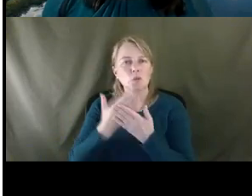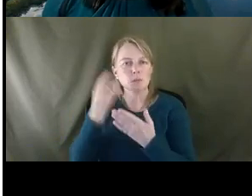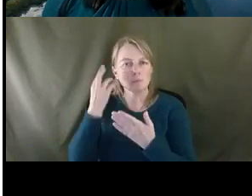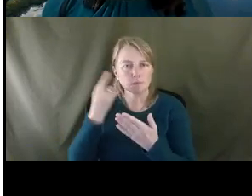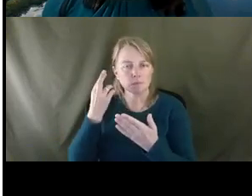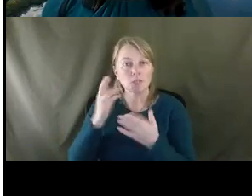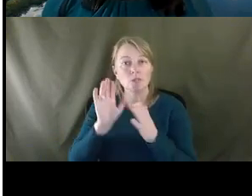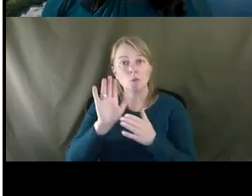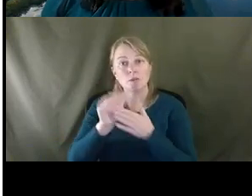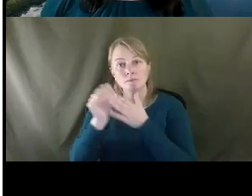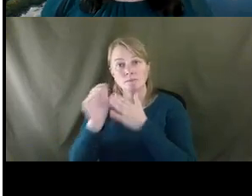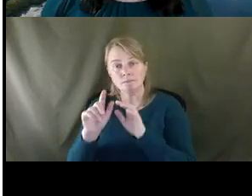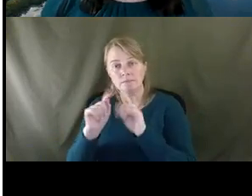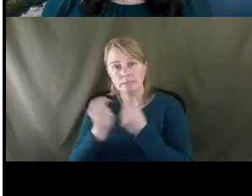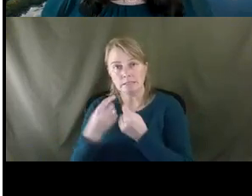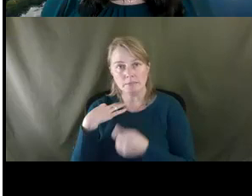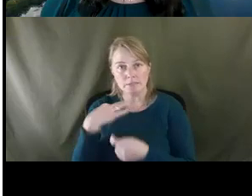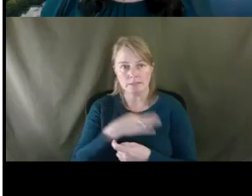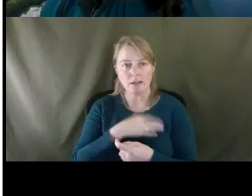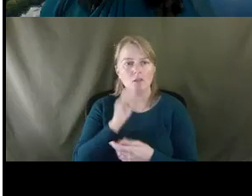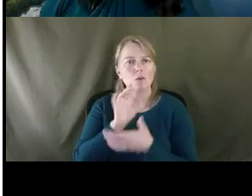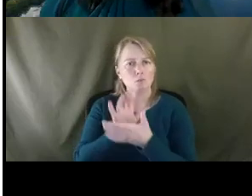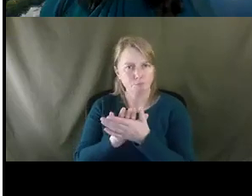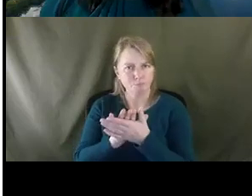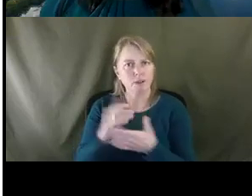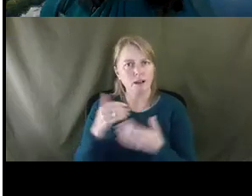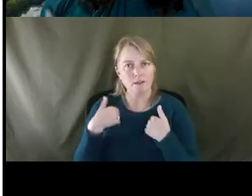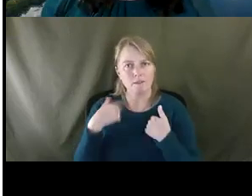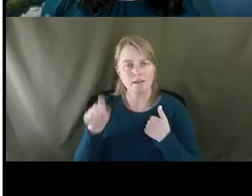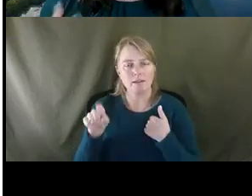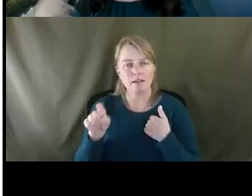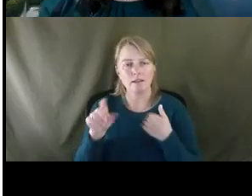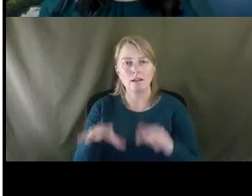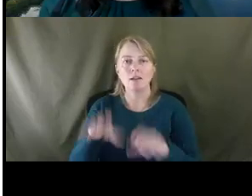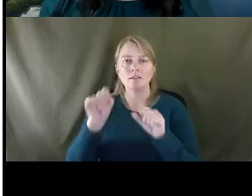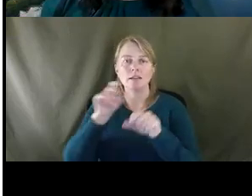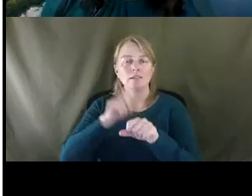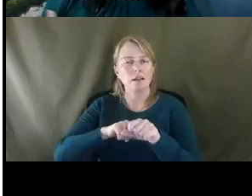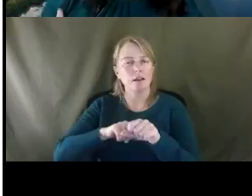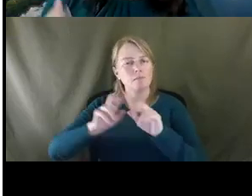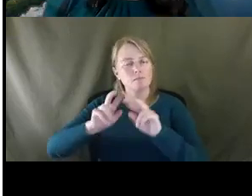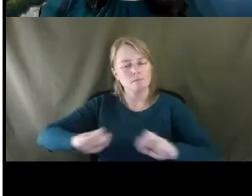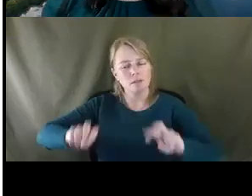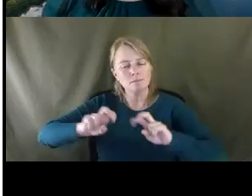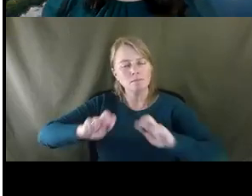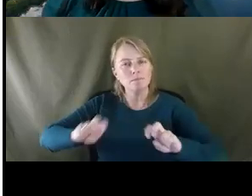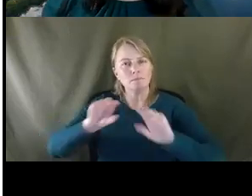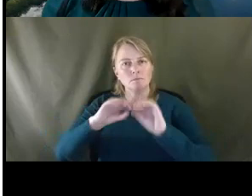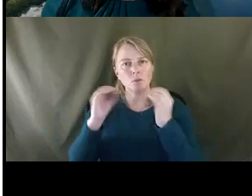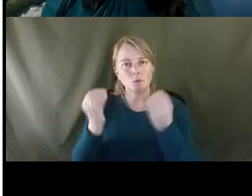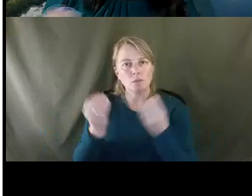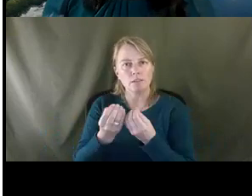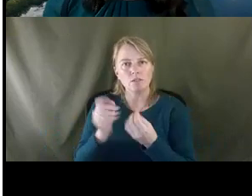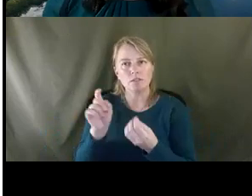leadership teams and staff will buy into the need. Take the time to do an analysis of what your organization